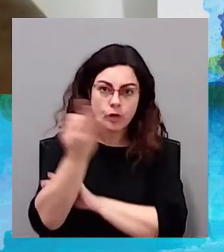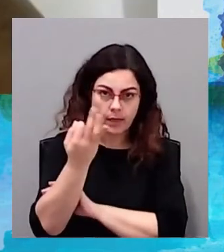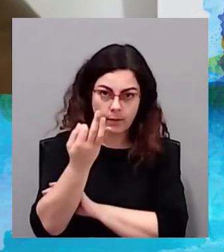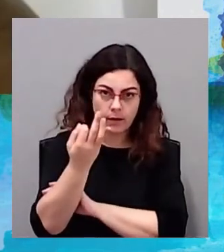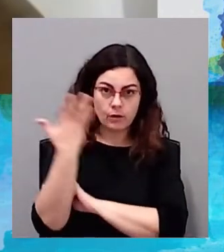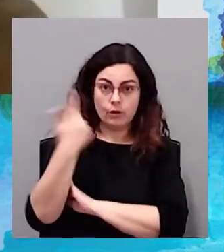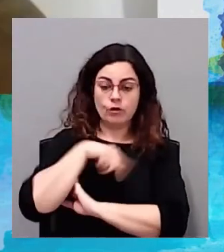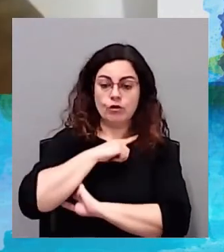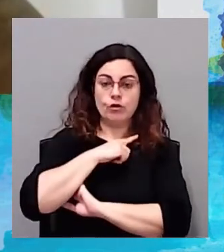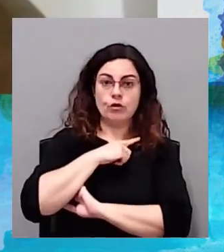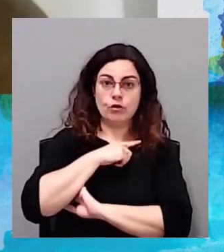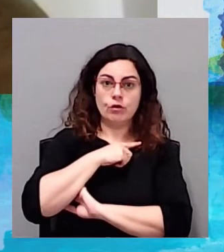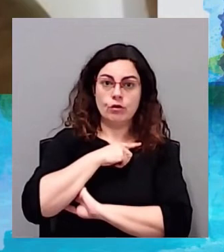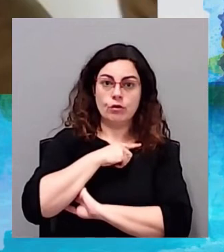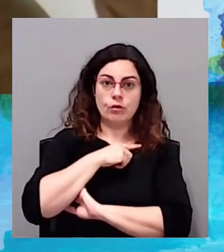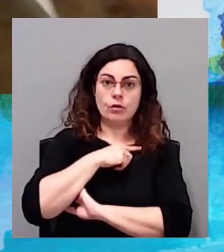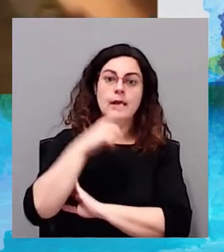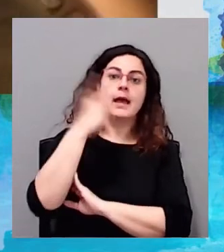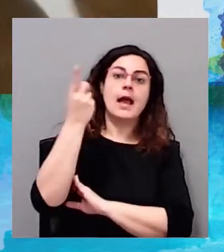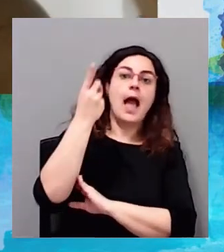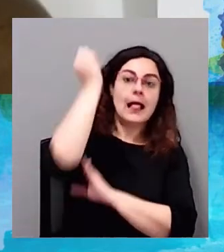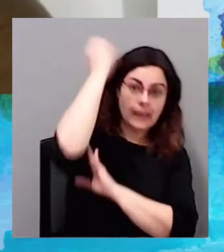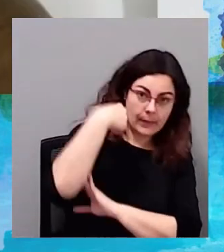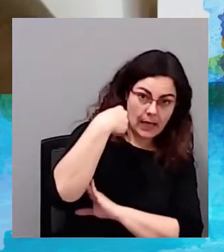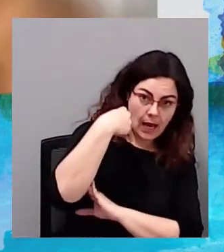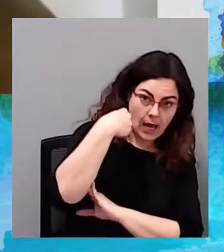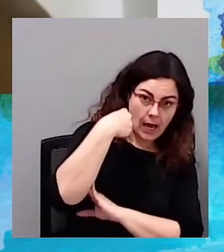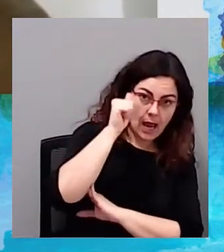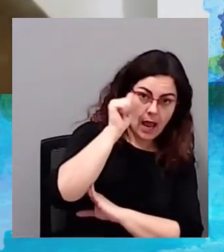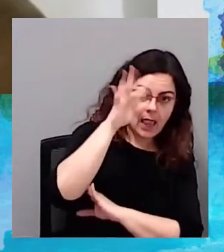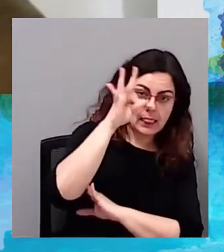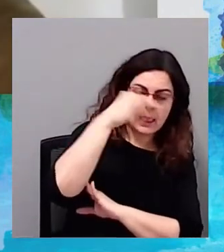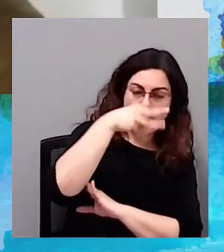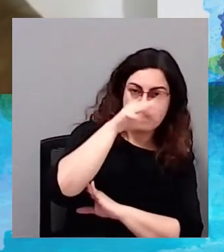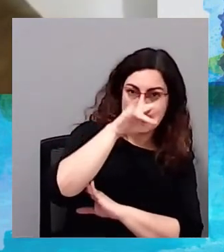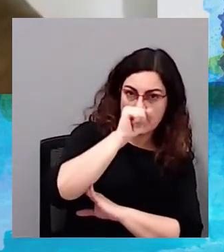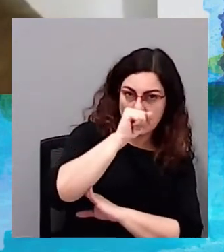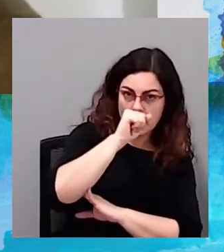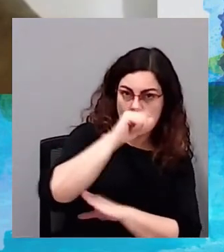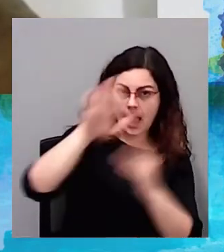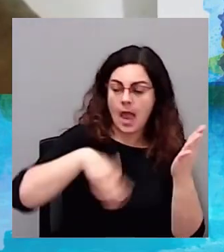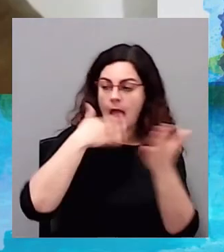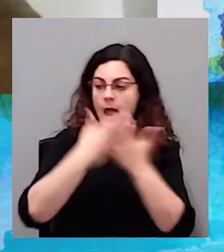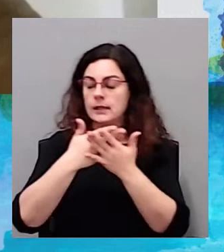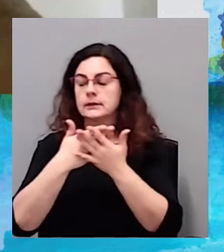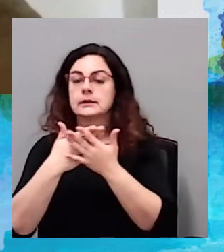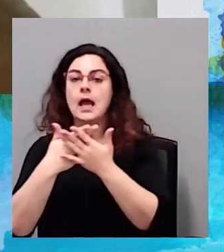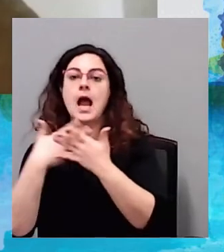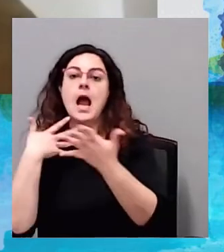So we went from the abstraction of the buffalo of Altamira, the cave painting,